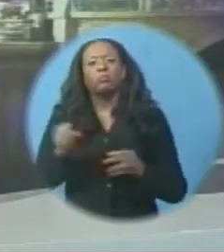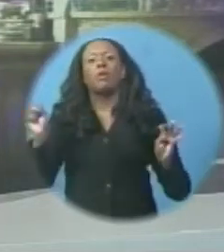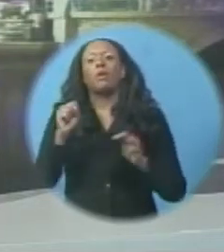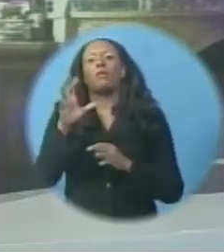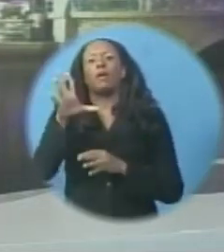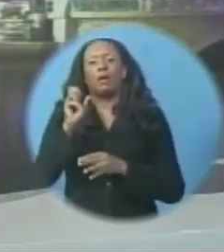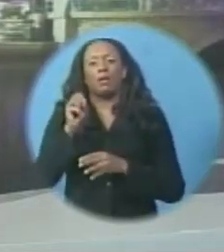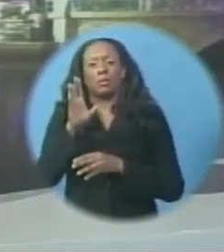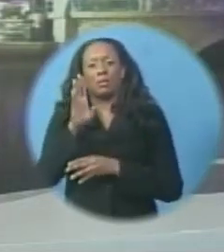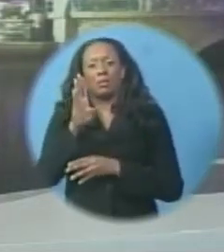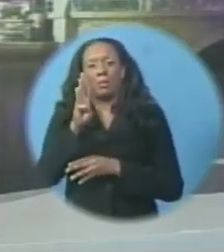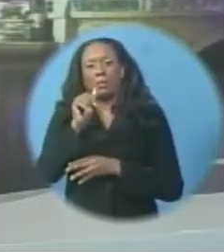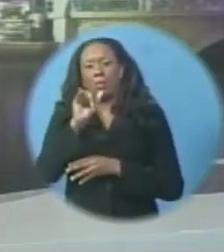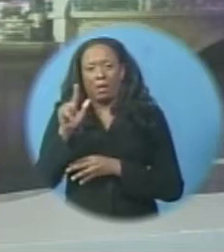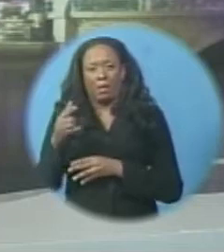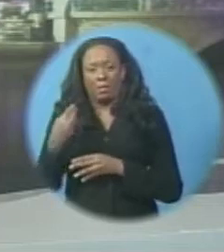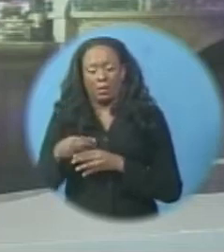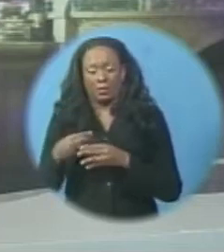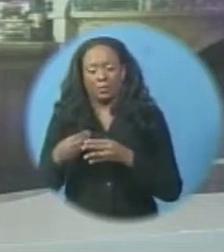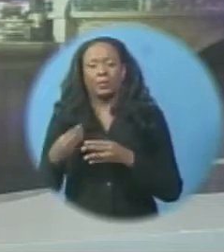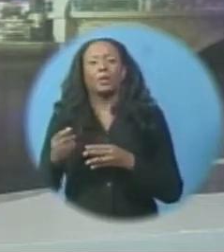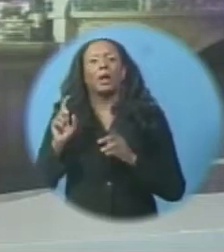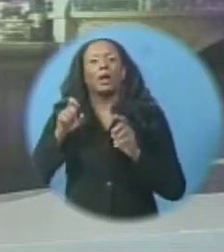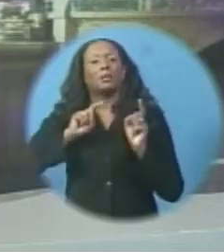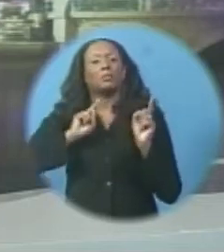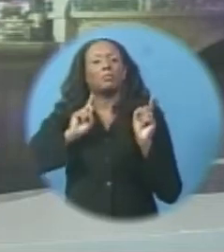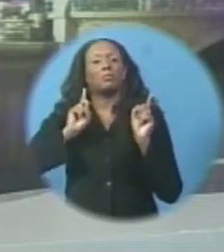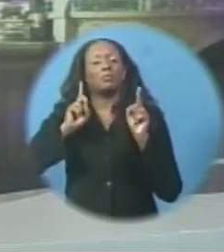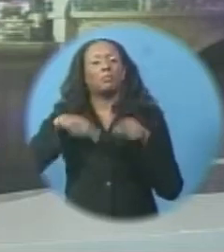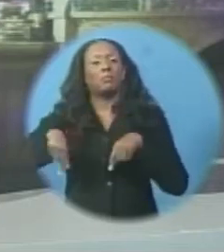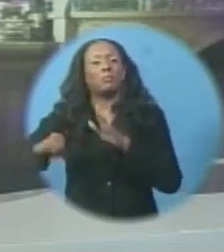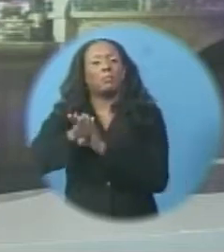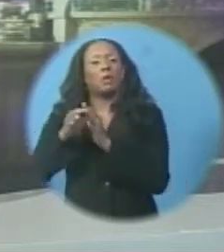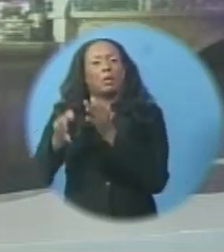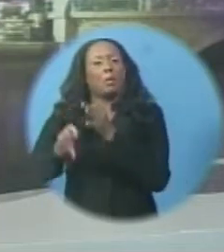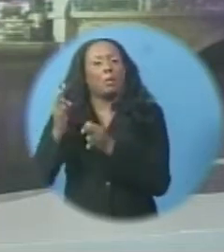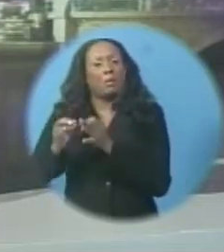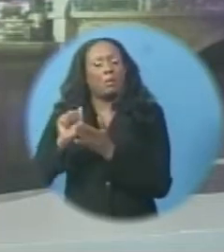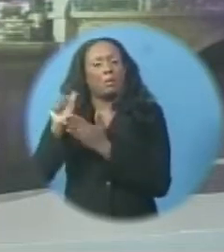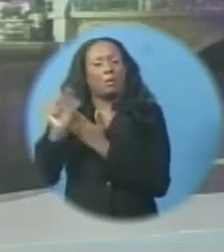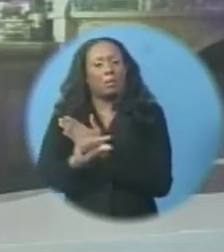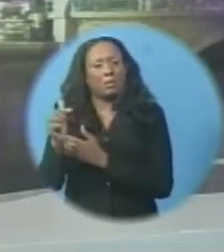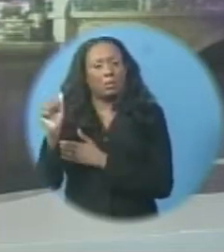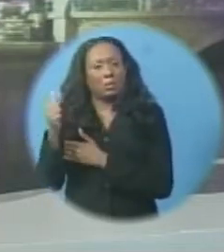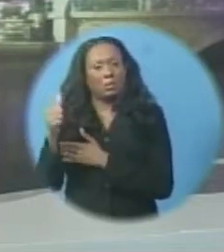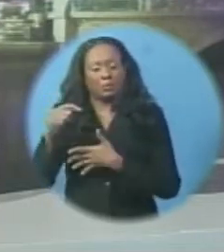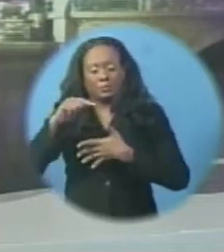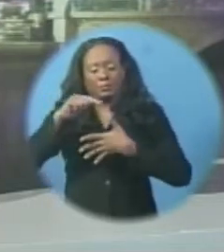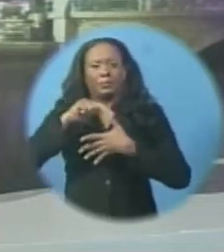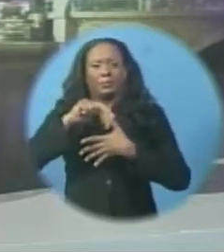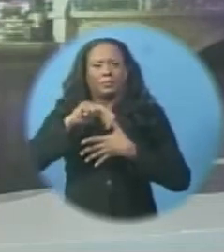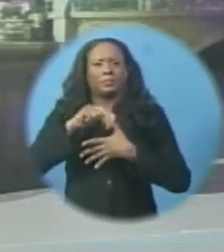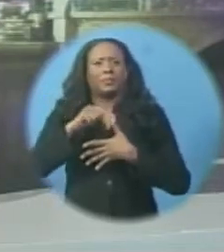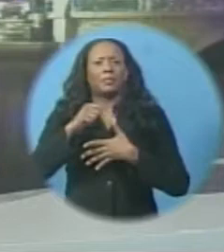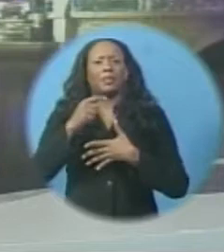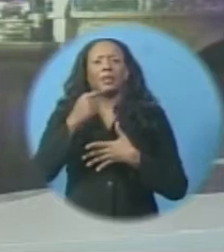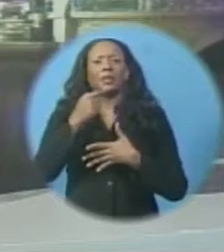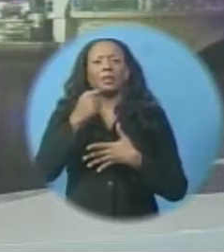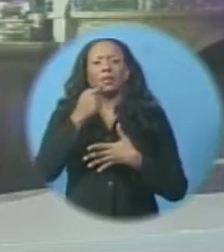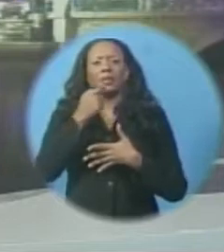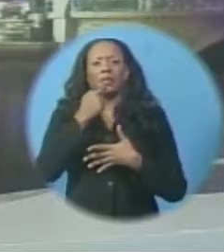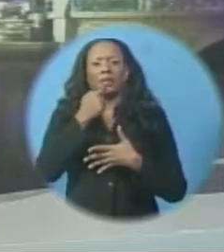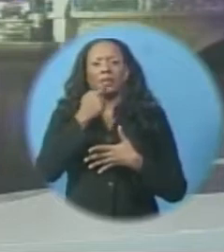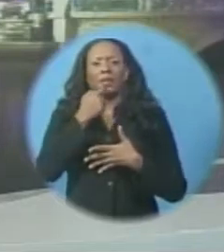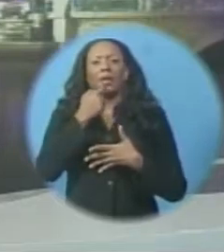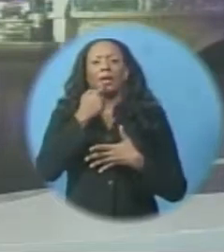each. They were ordered to return to court on August 10th. The 5th student, one of the 15-year-olds, pleaded not guilty and